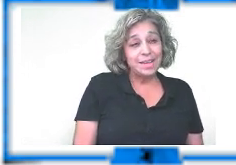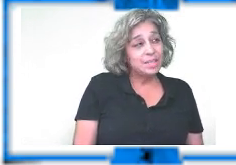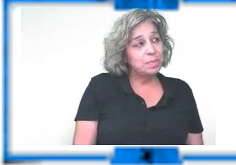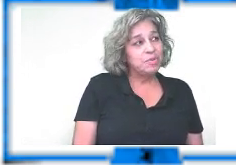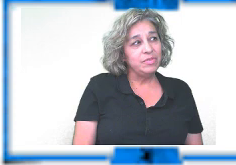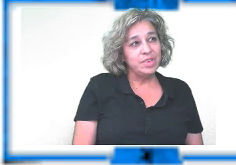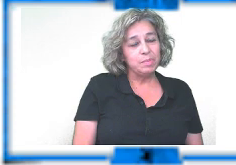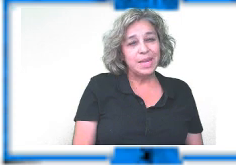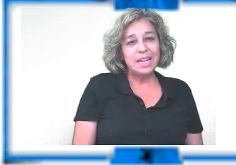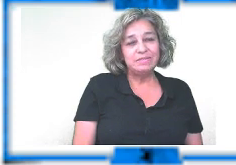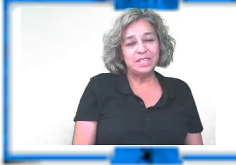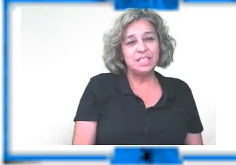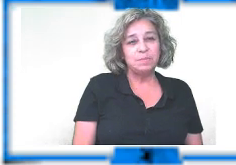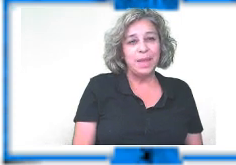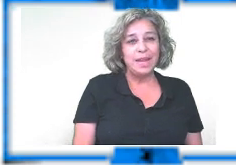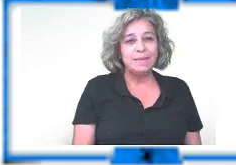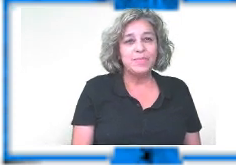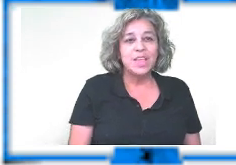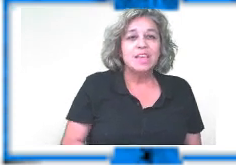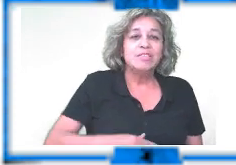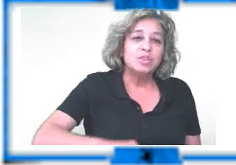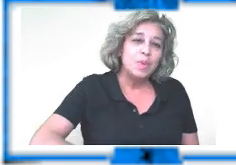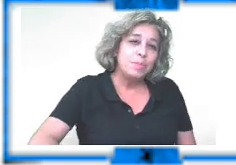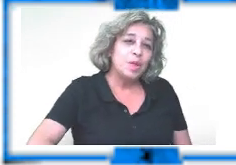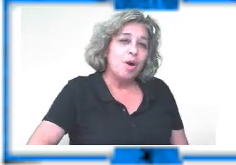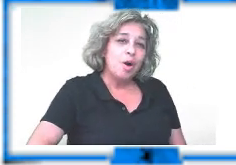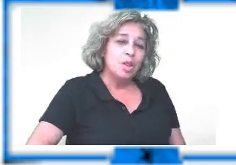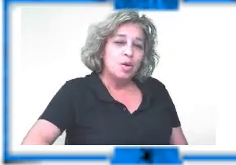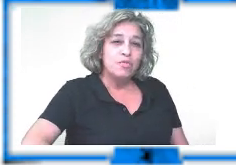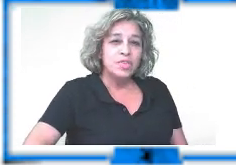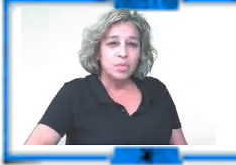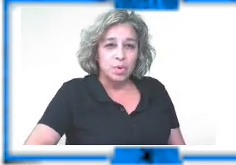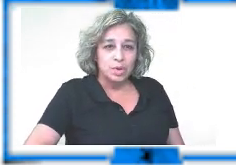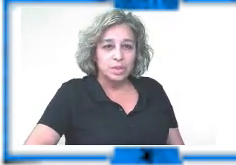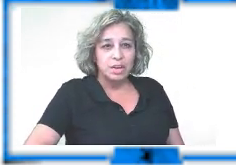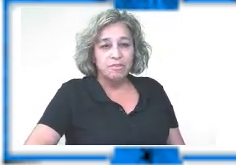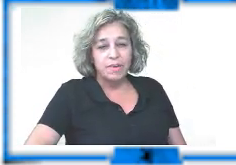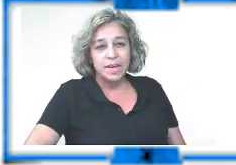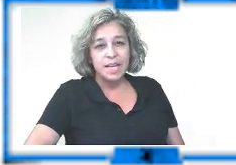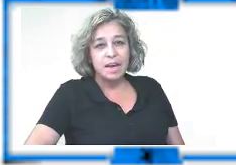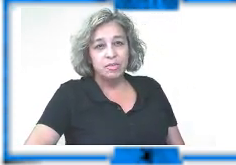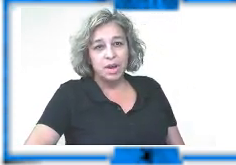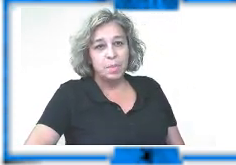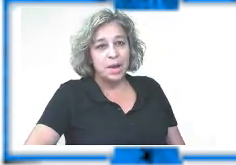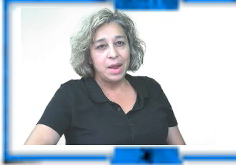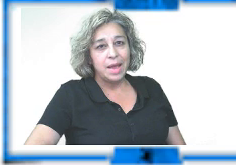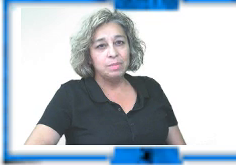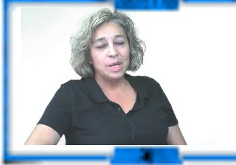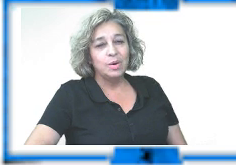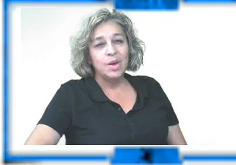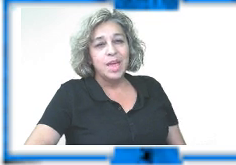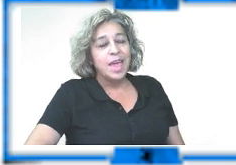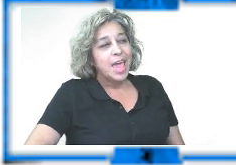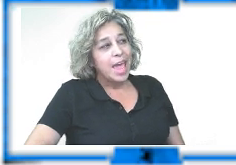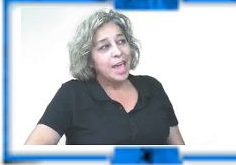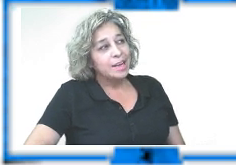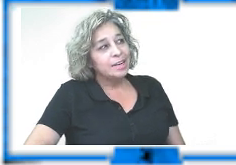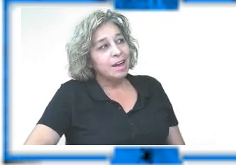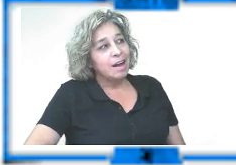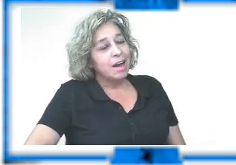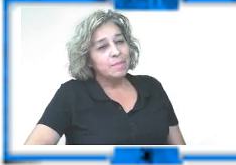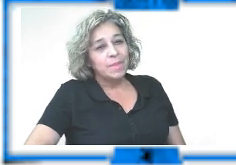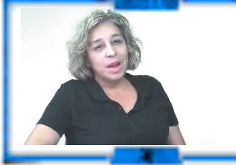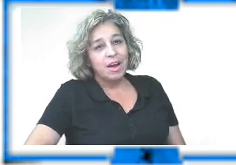Spain, he's Peruvian, but he lives in Spain. There's people all over the world that are finding out about AMLO